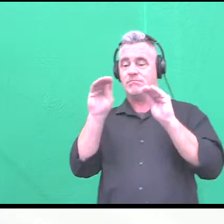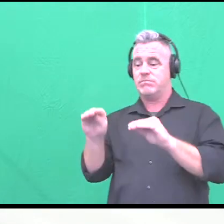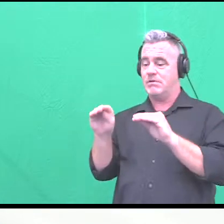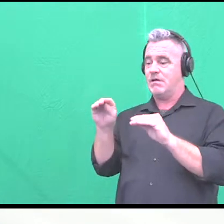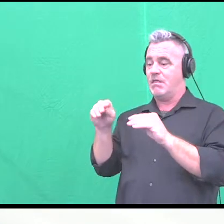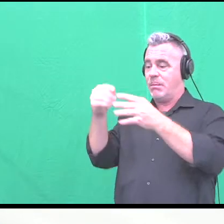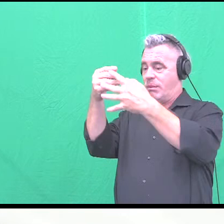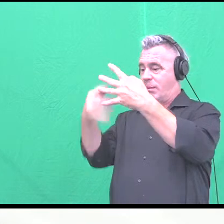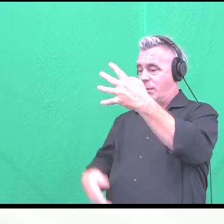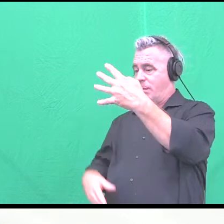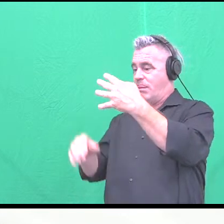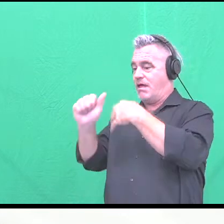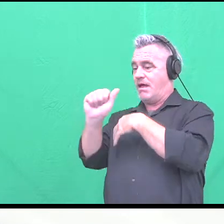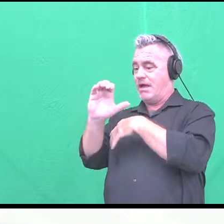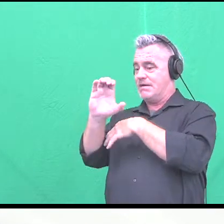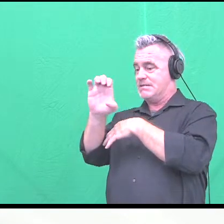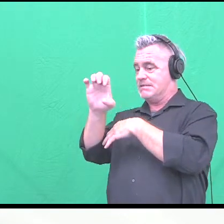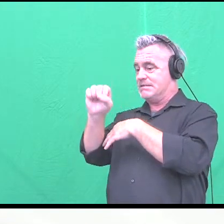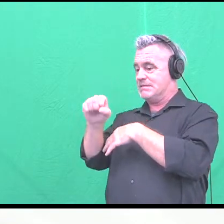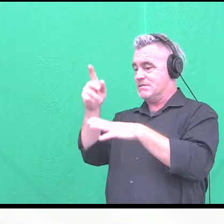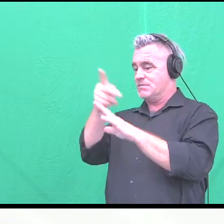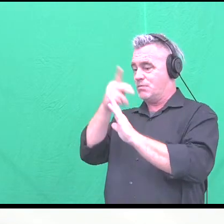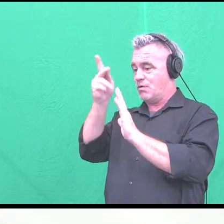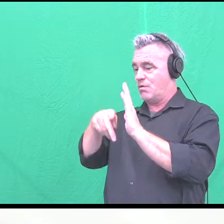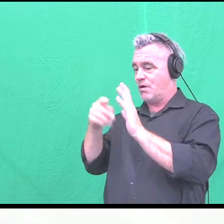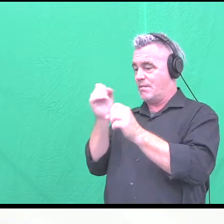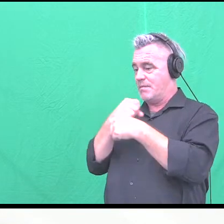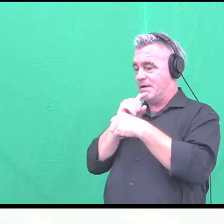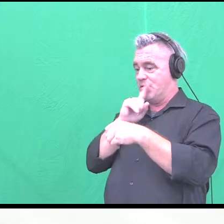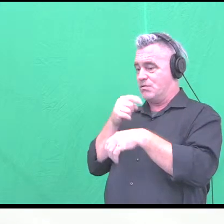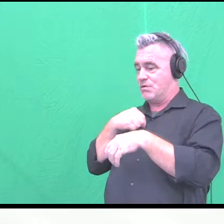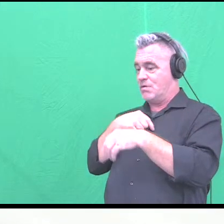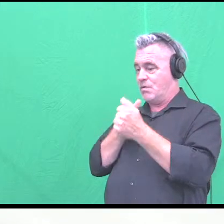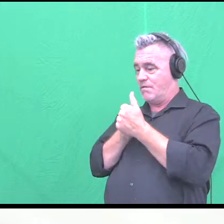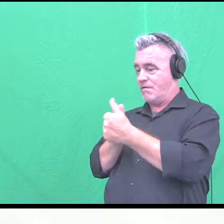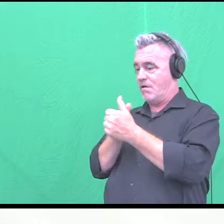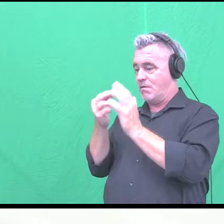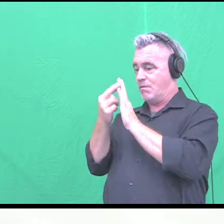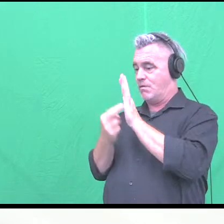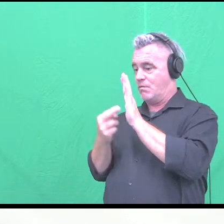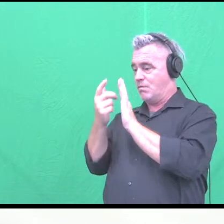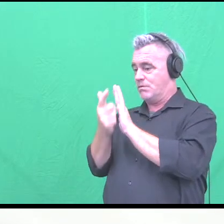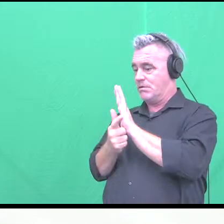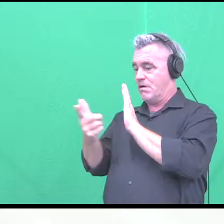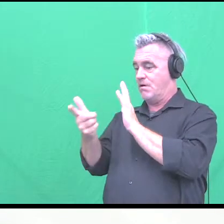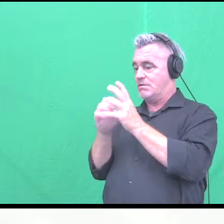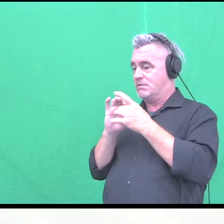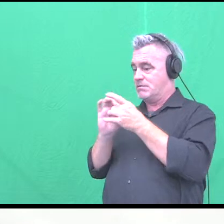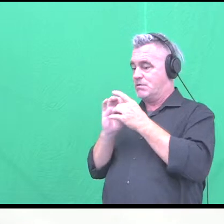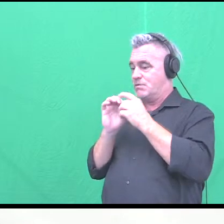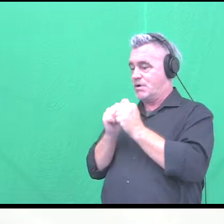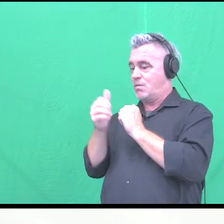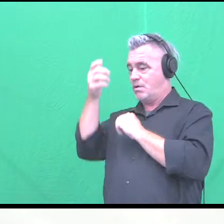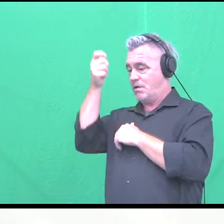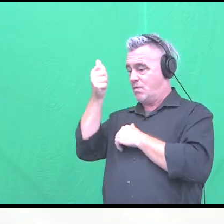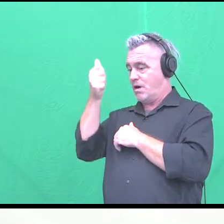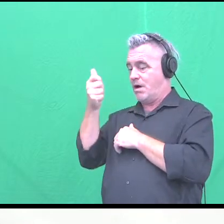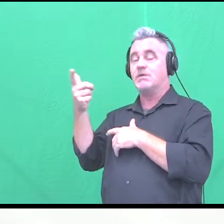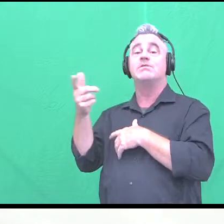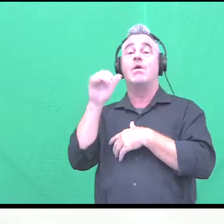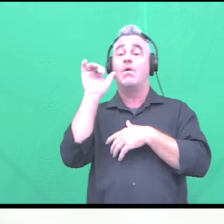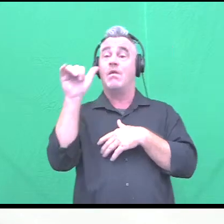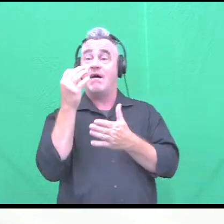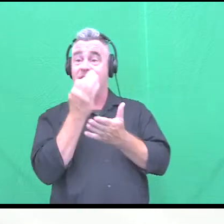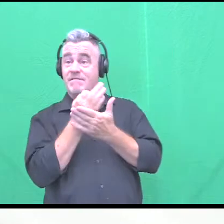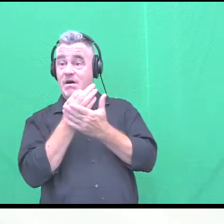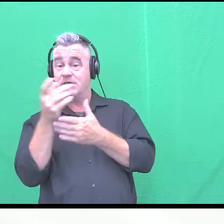ACES program and ensure that we're in compliance with all the requirements associated with that grant. So those funds that you